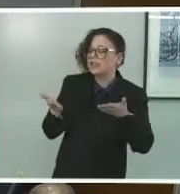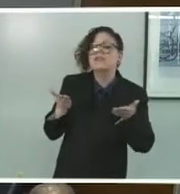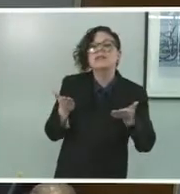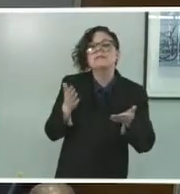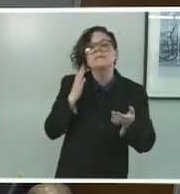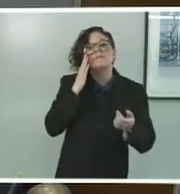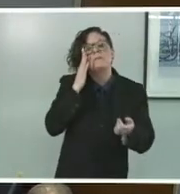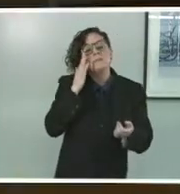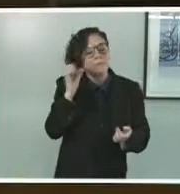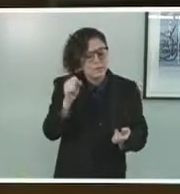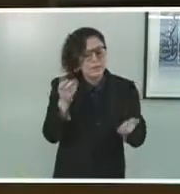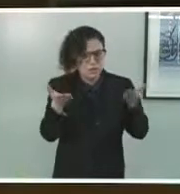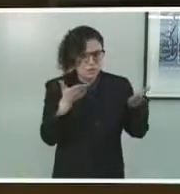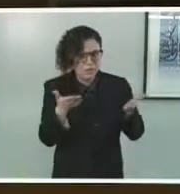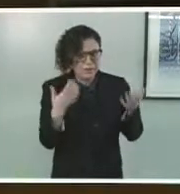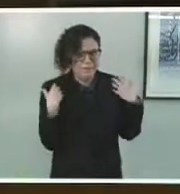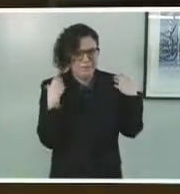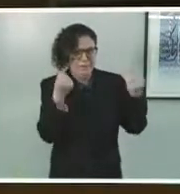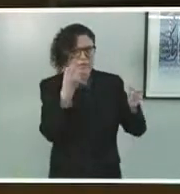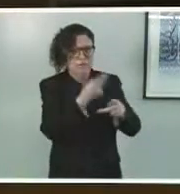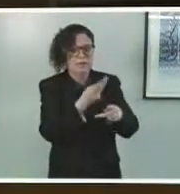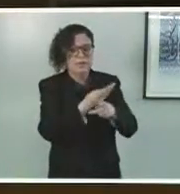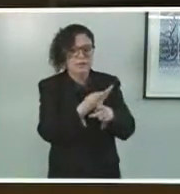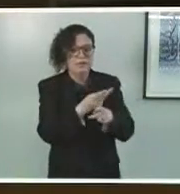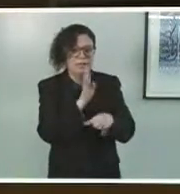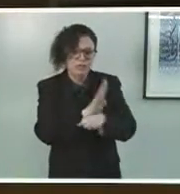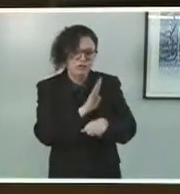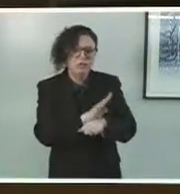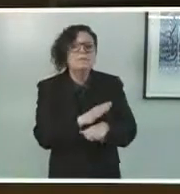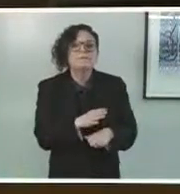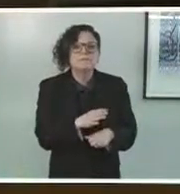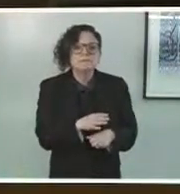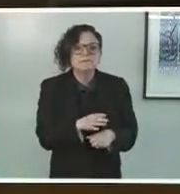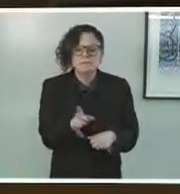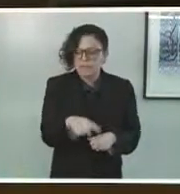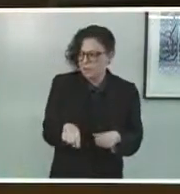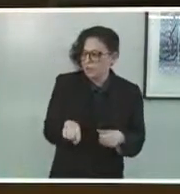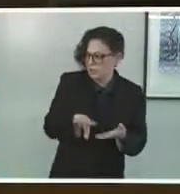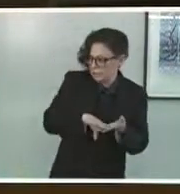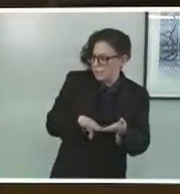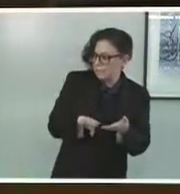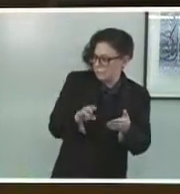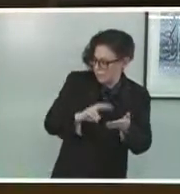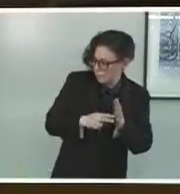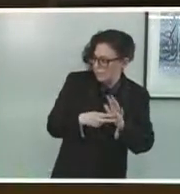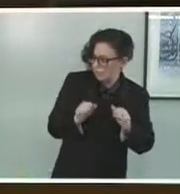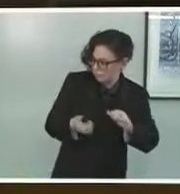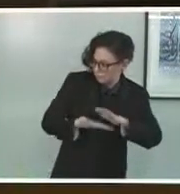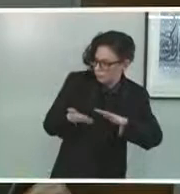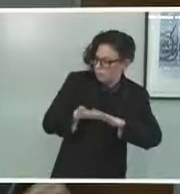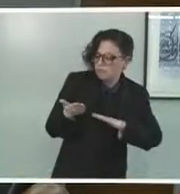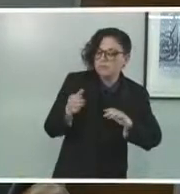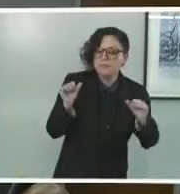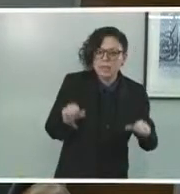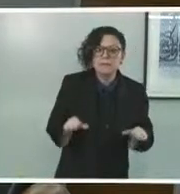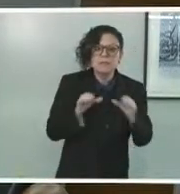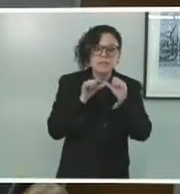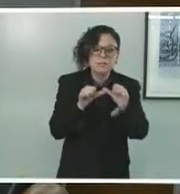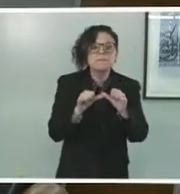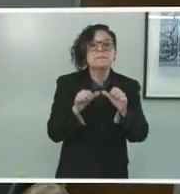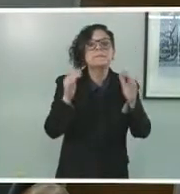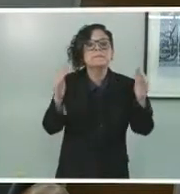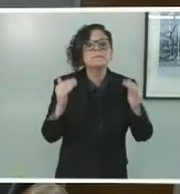serving related. the healthcare industry, yes. Right, and by exempted, I mean they're allowed to continue operating. Correct. Can